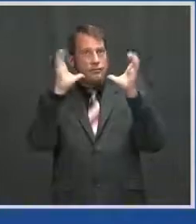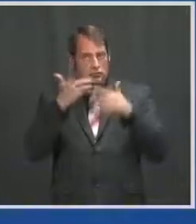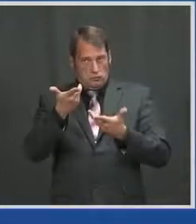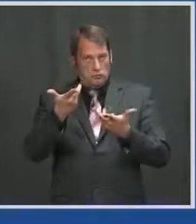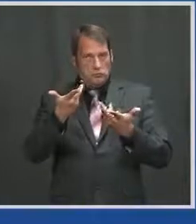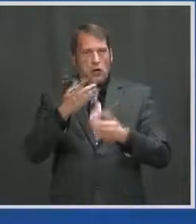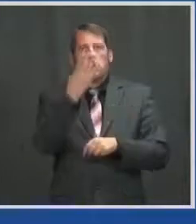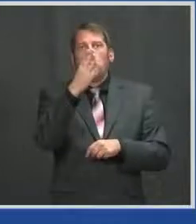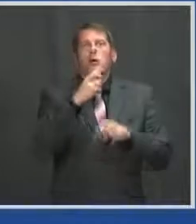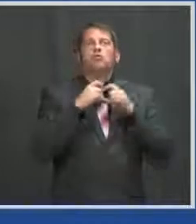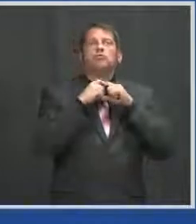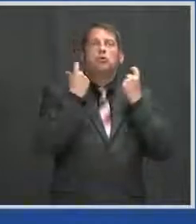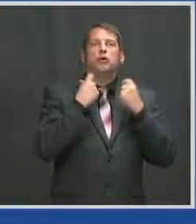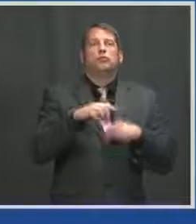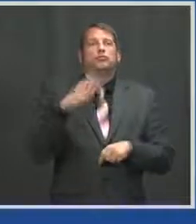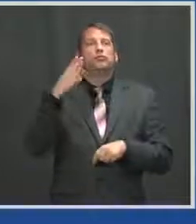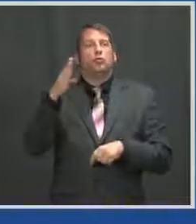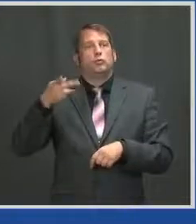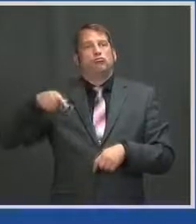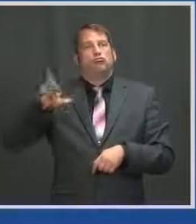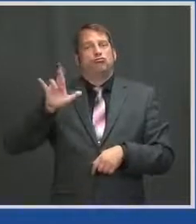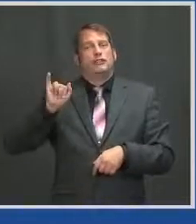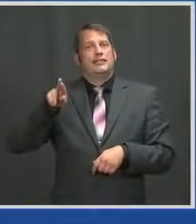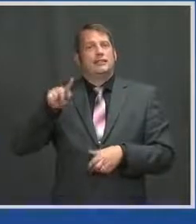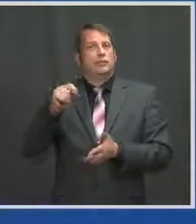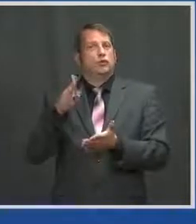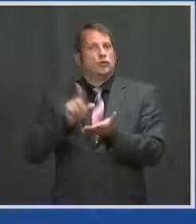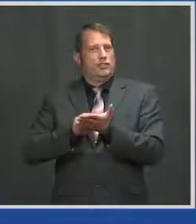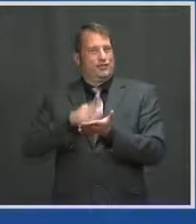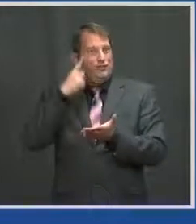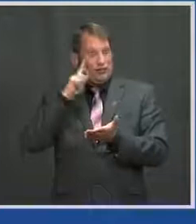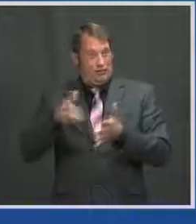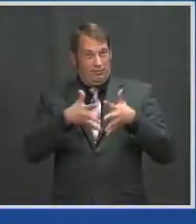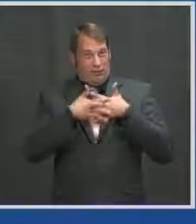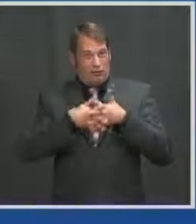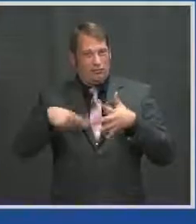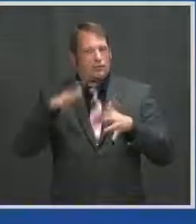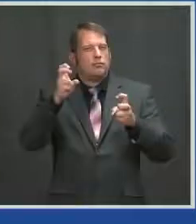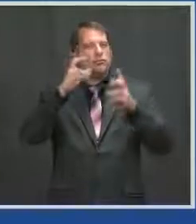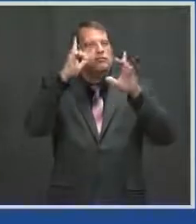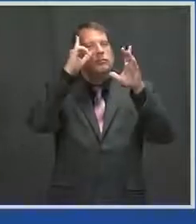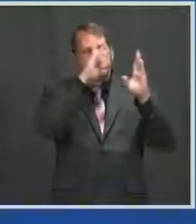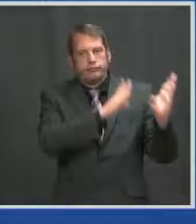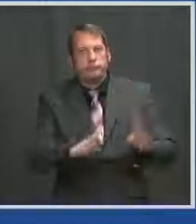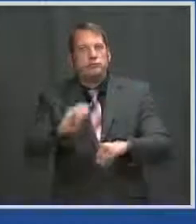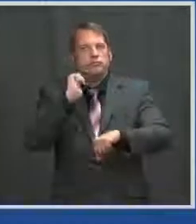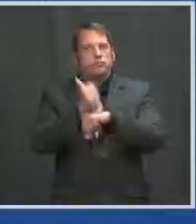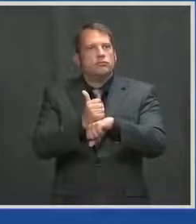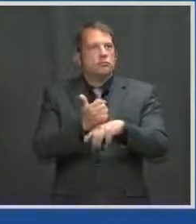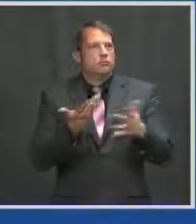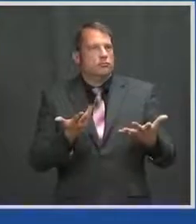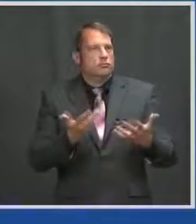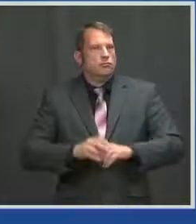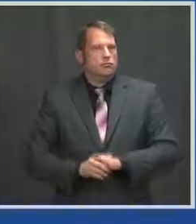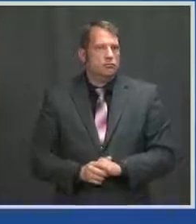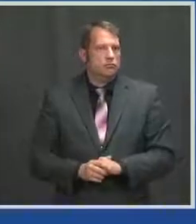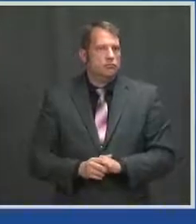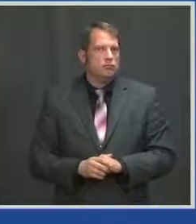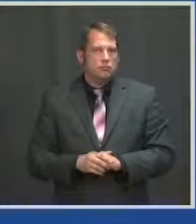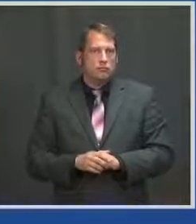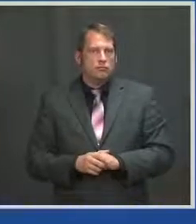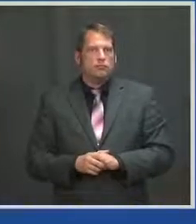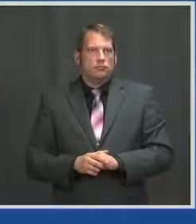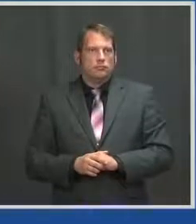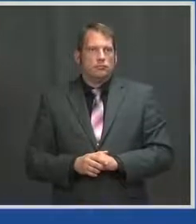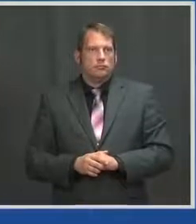is. So let's not let up. We're still digging our way out of a very deep hole we were put in. No one